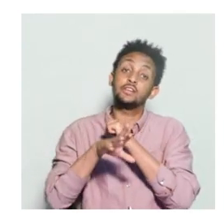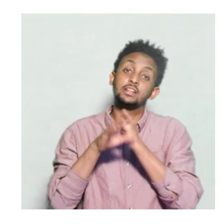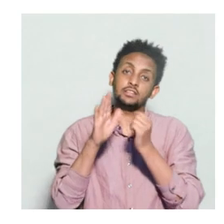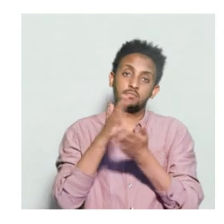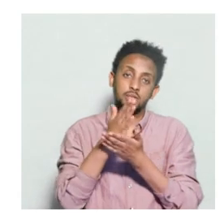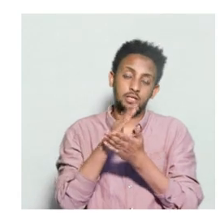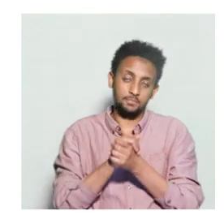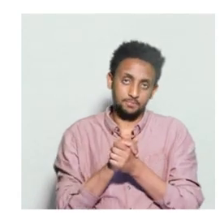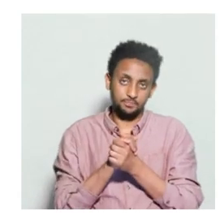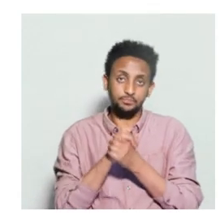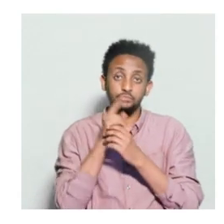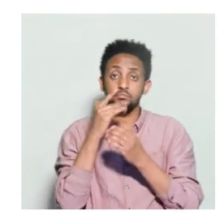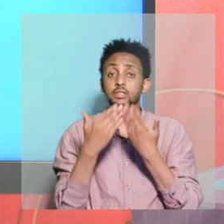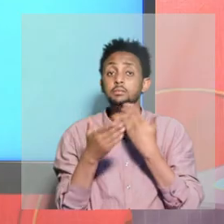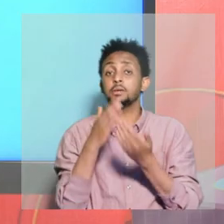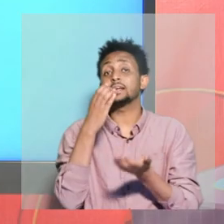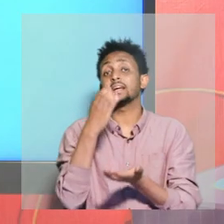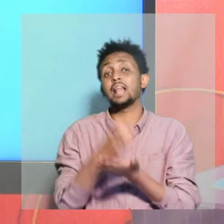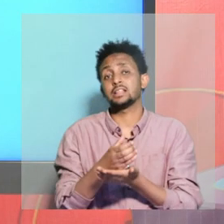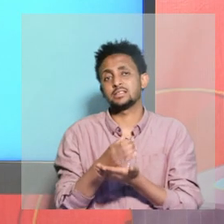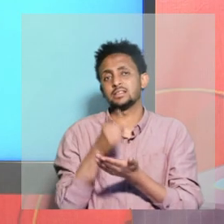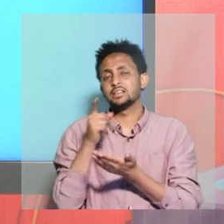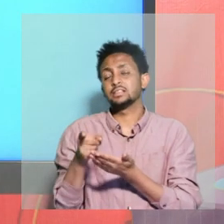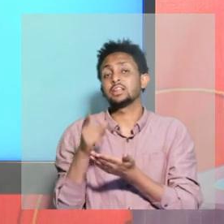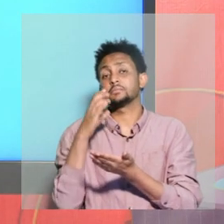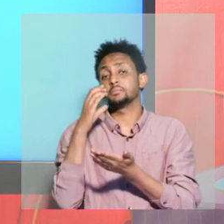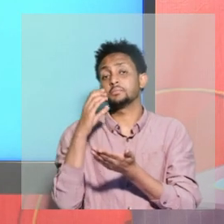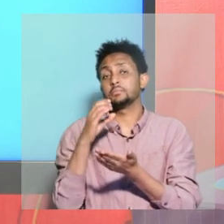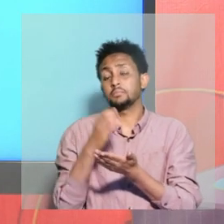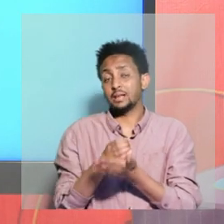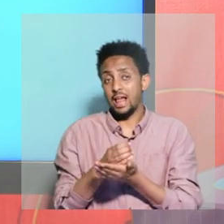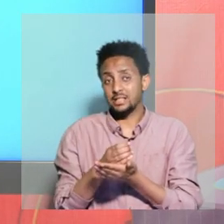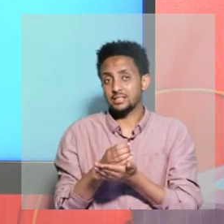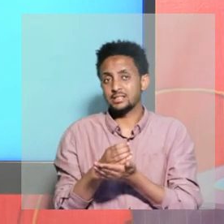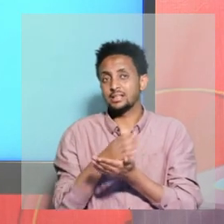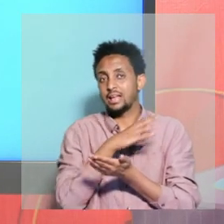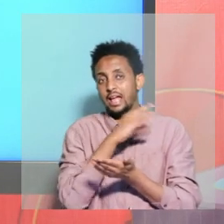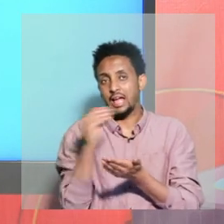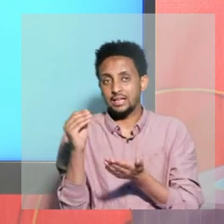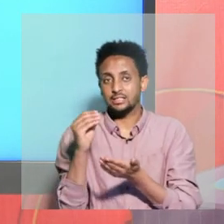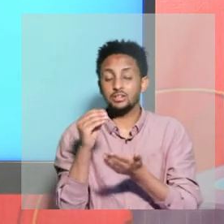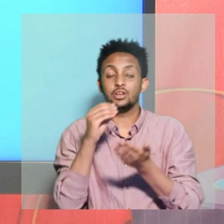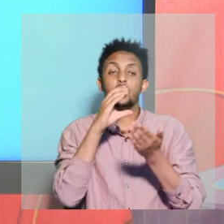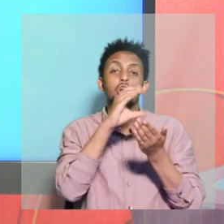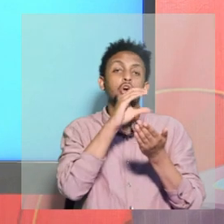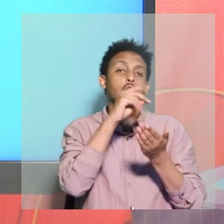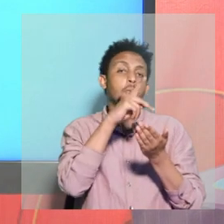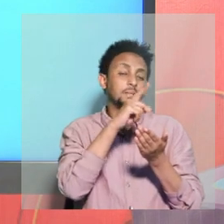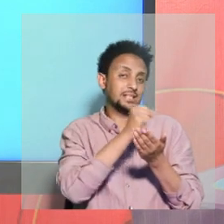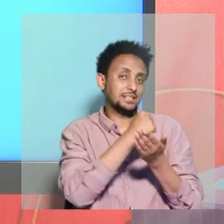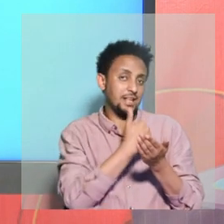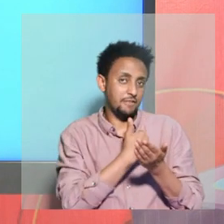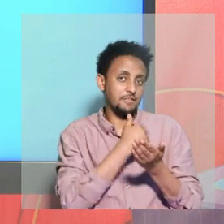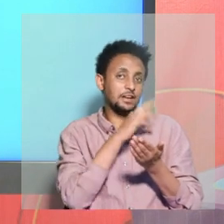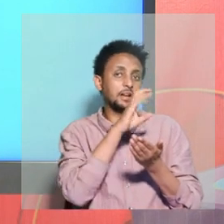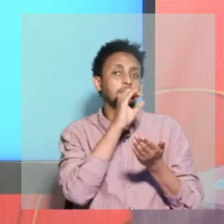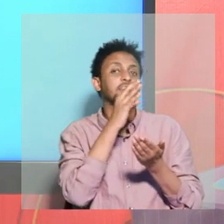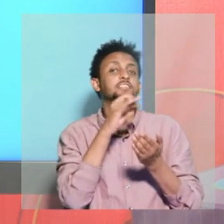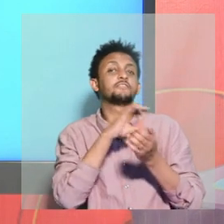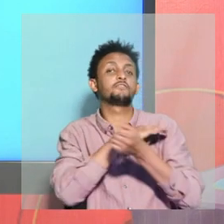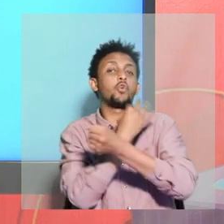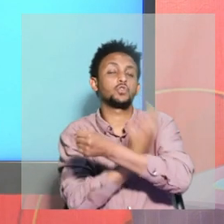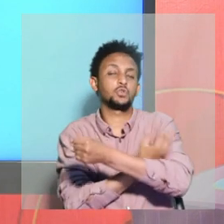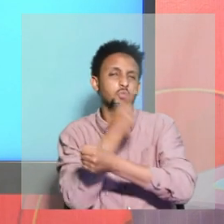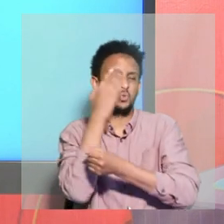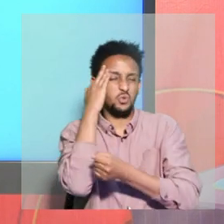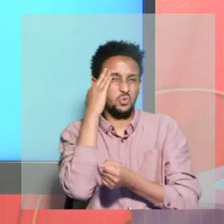medium. It might be glass, so that the particle of the glass and the corpuscles has a repulsive force.